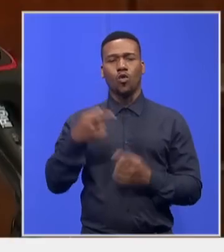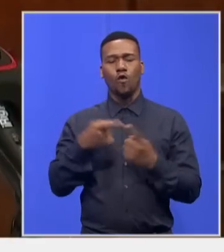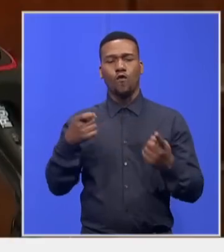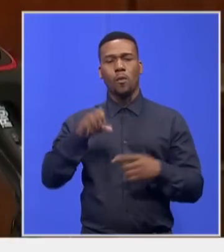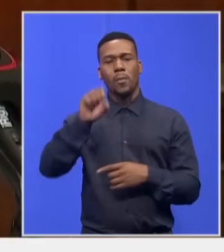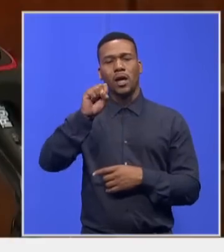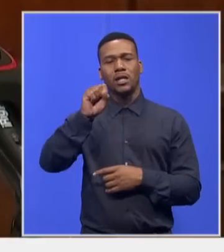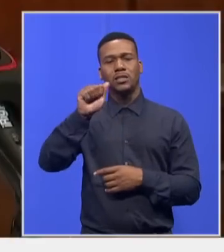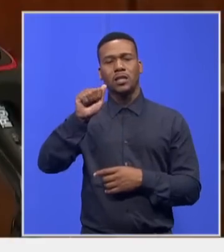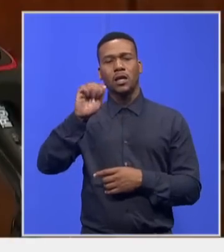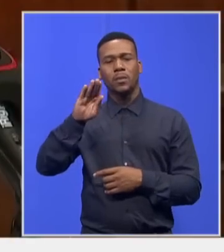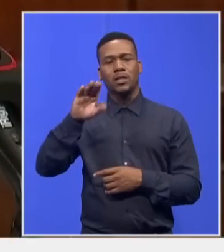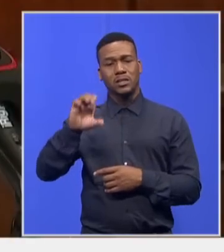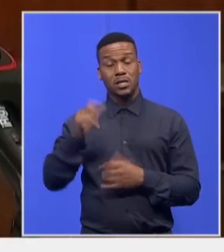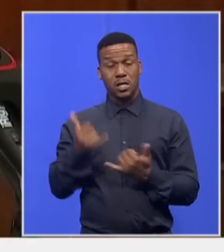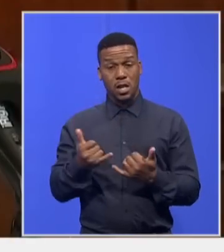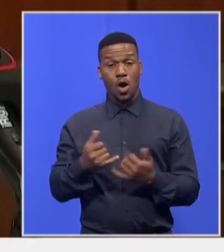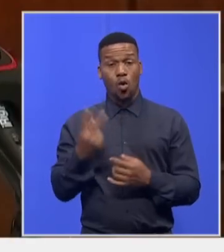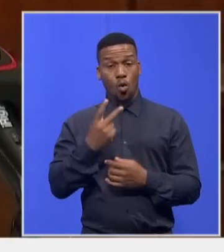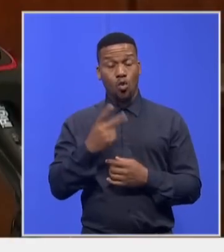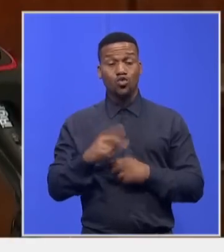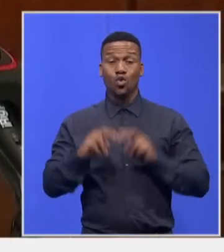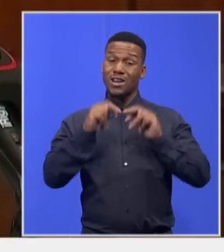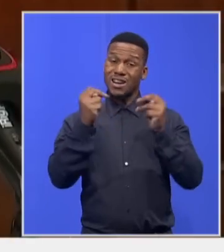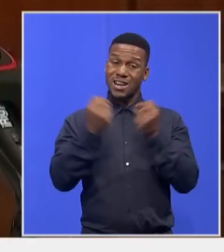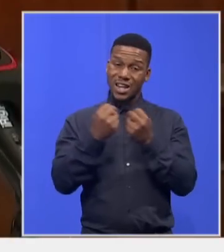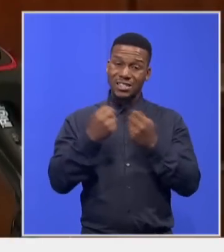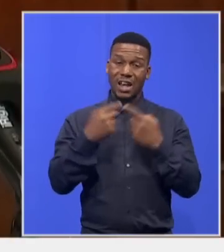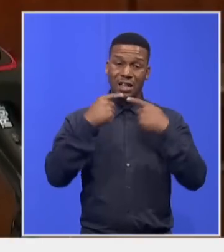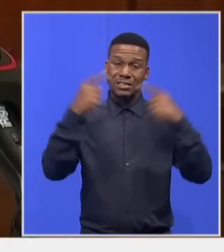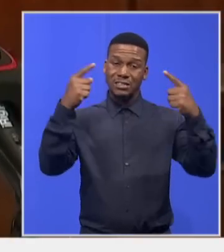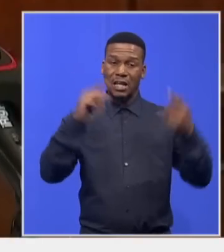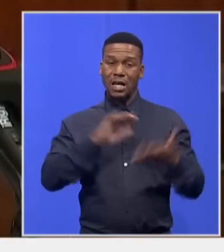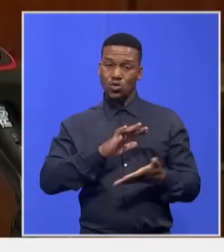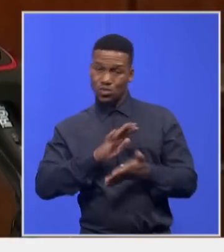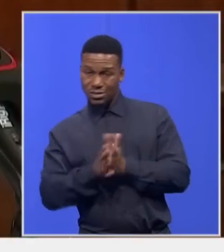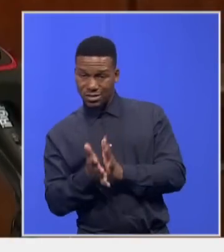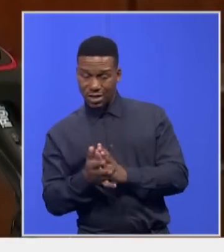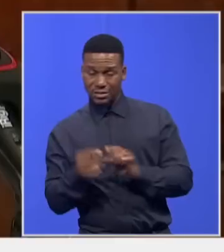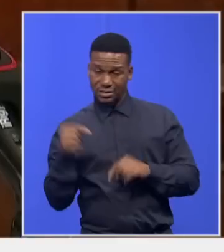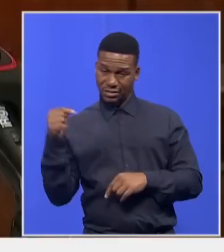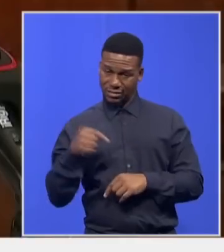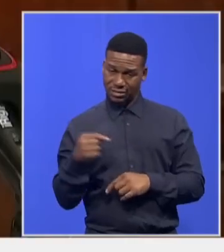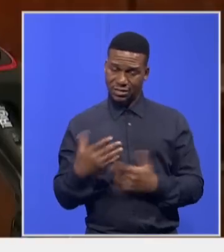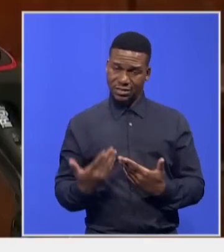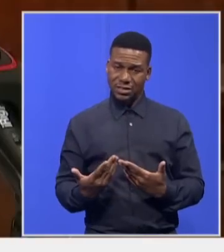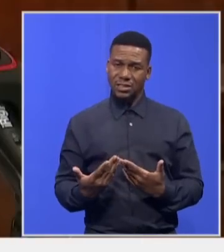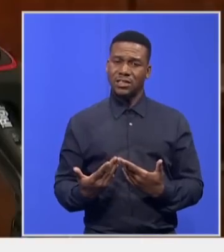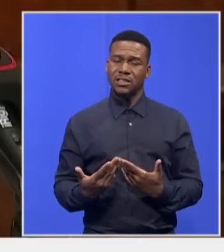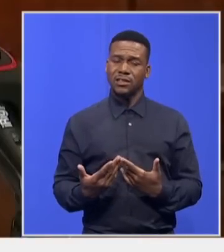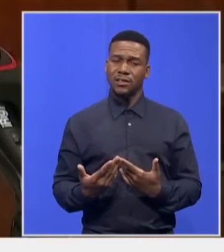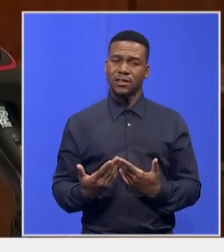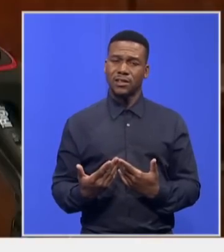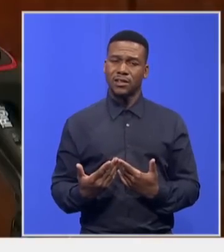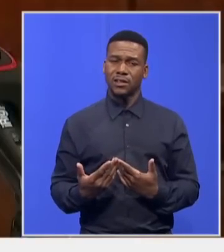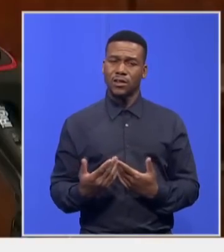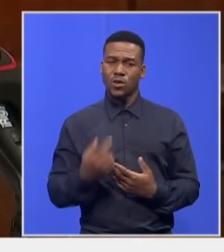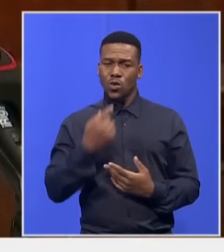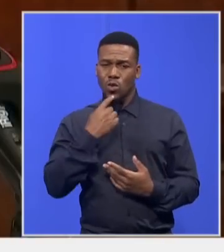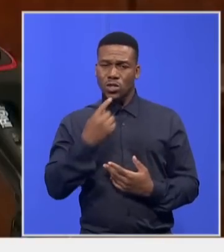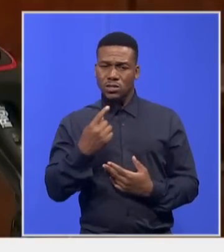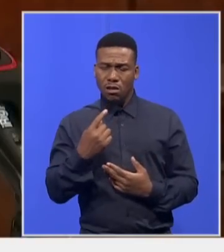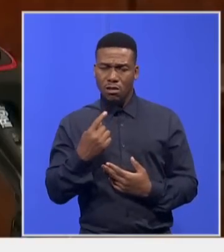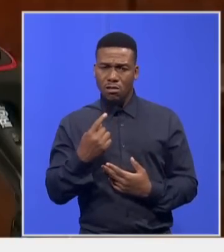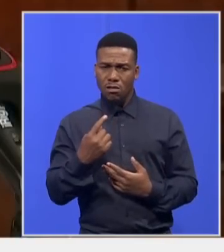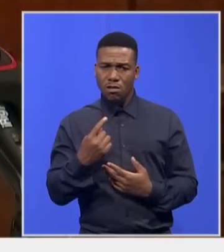the national state of disaster. We saw the move to lift the national state of disaster, and you at length went on to say